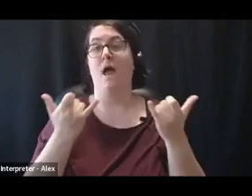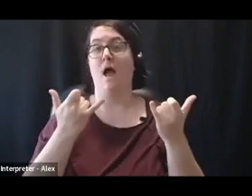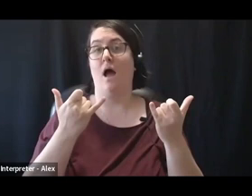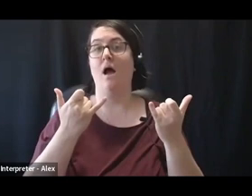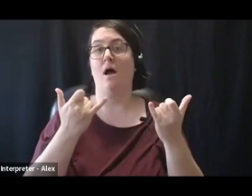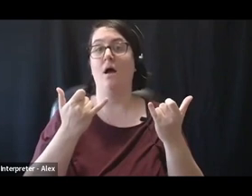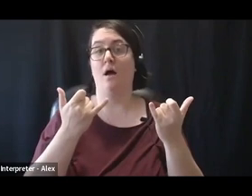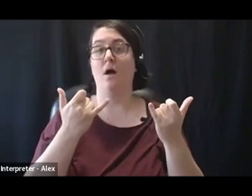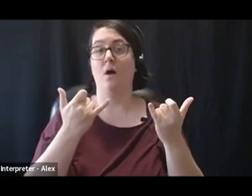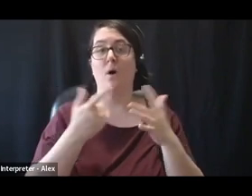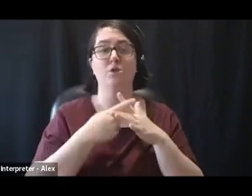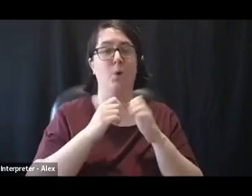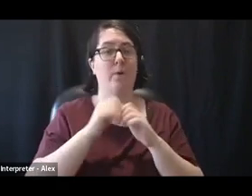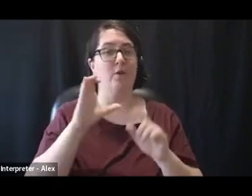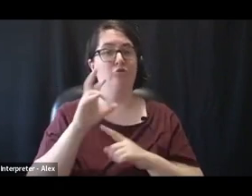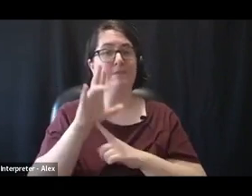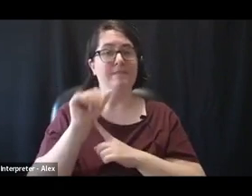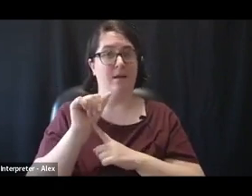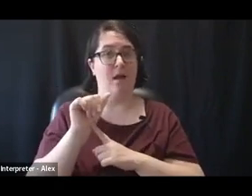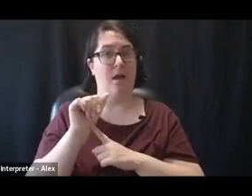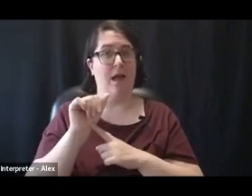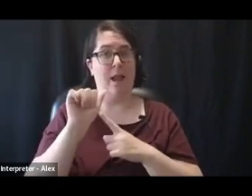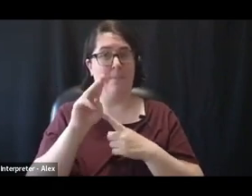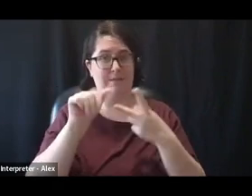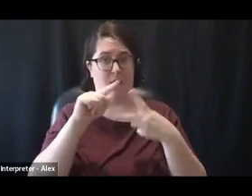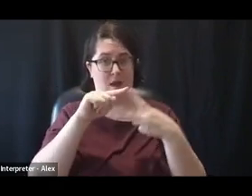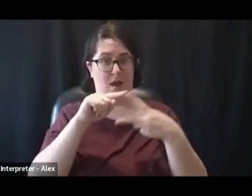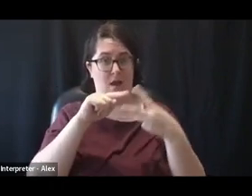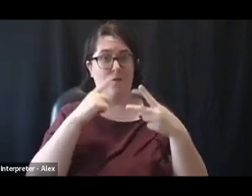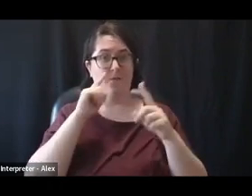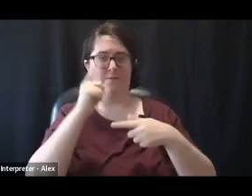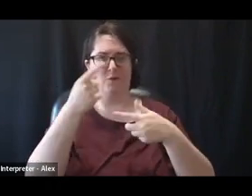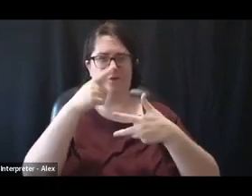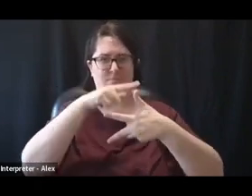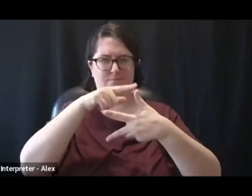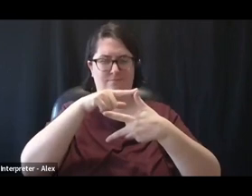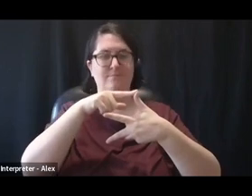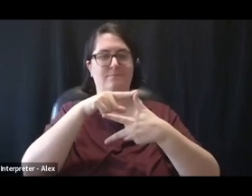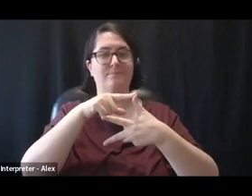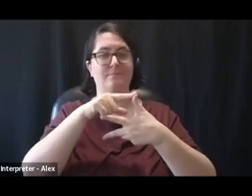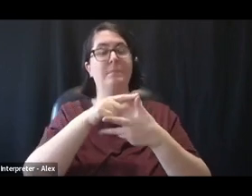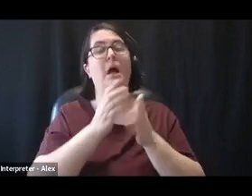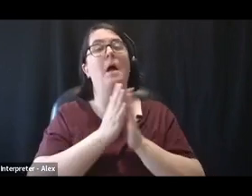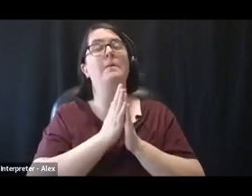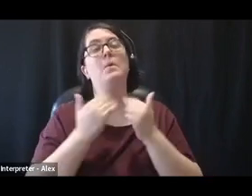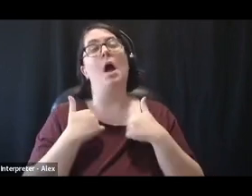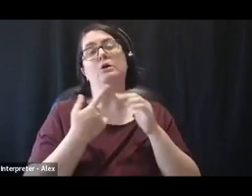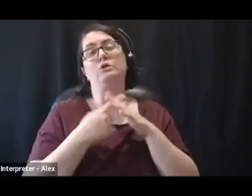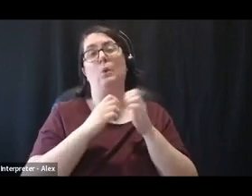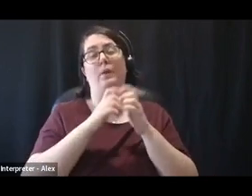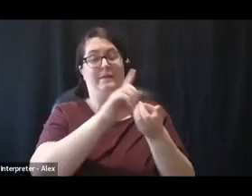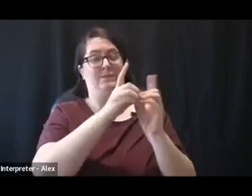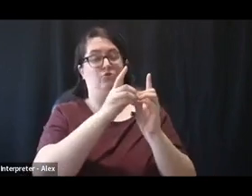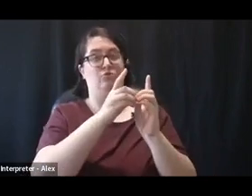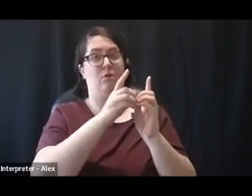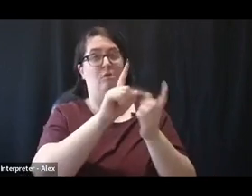start Christina and Amanda, so you're our two panelists for this first section. I'd like to start to talk about digital